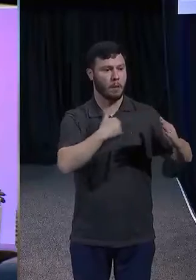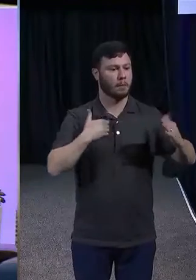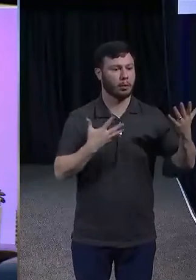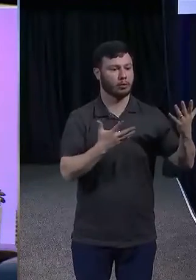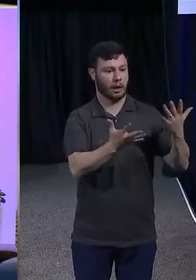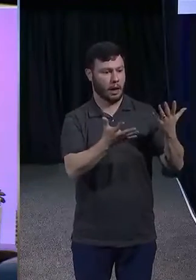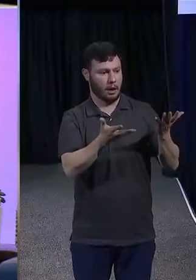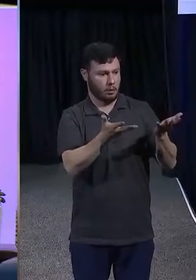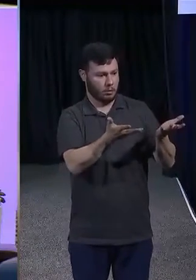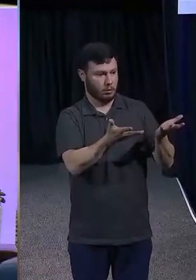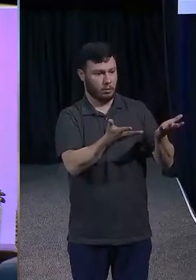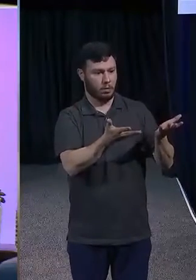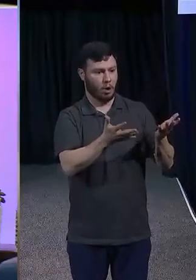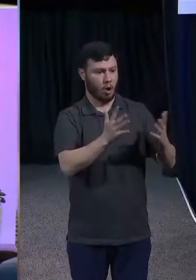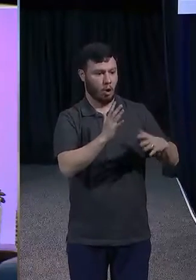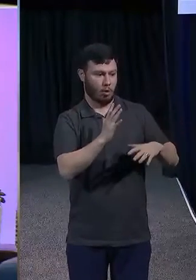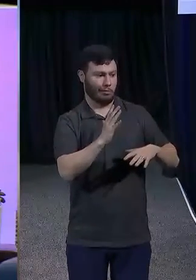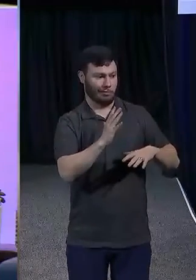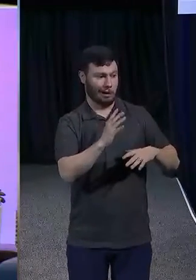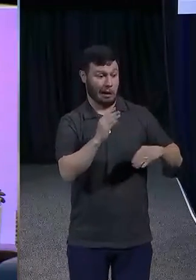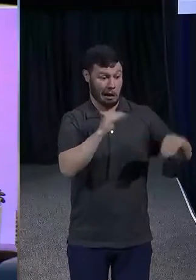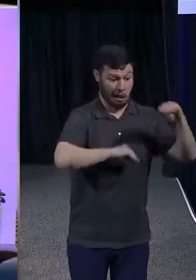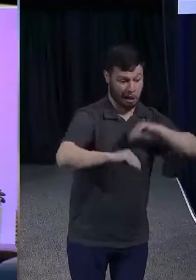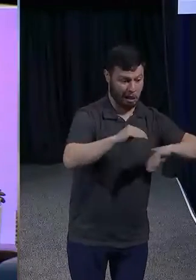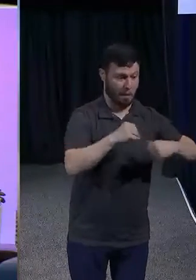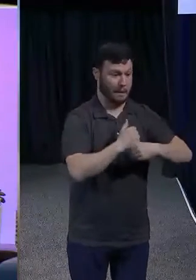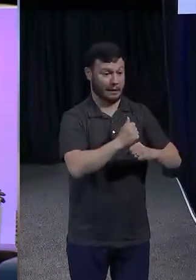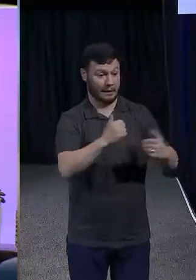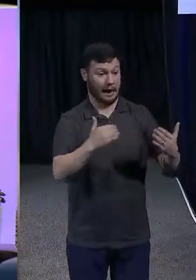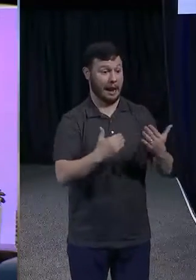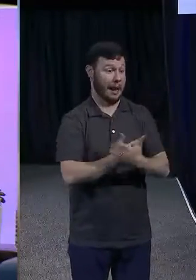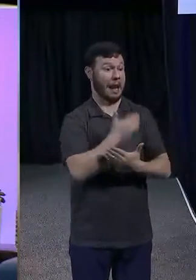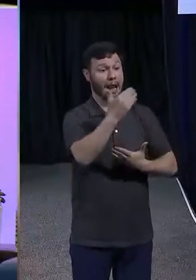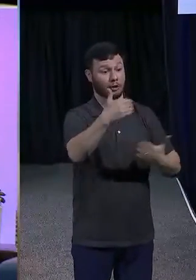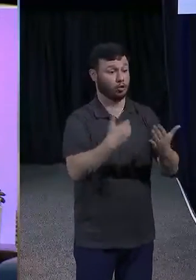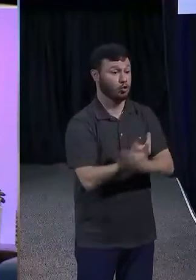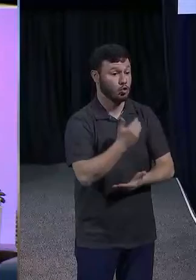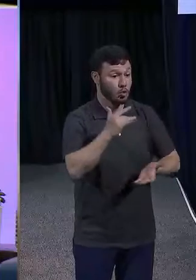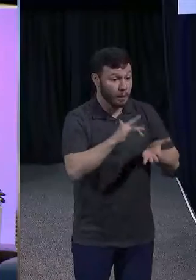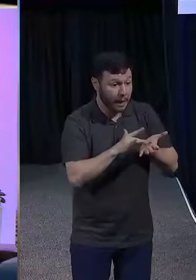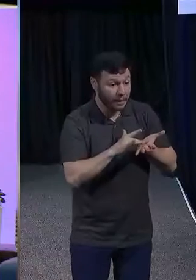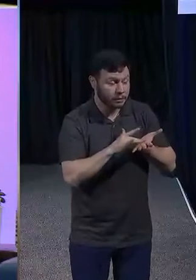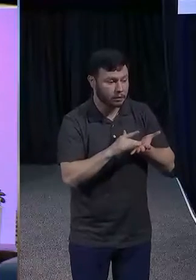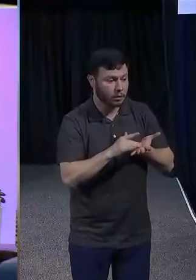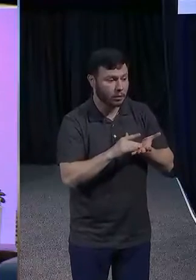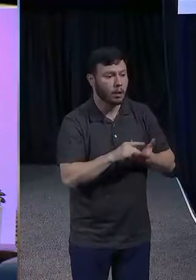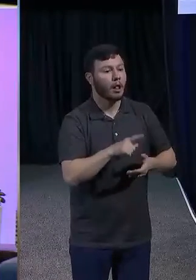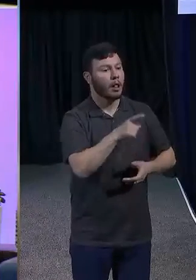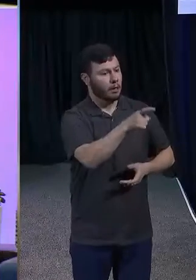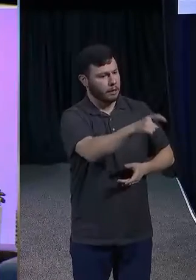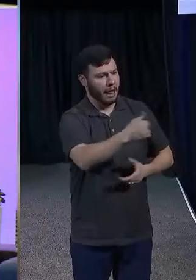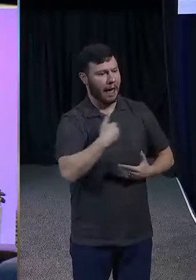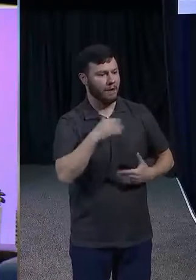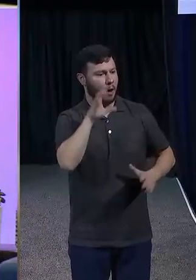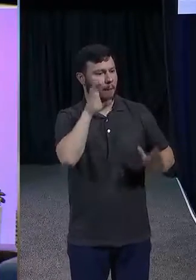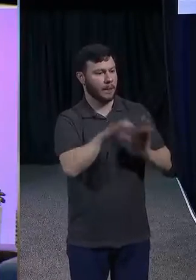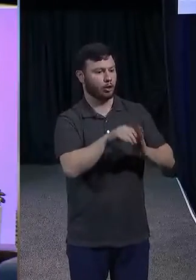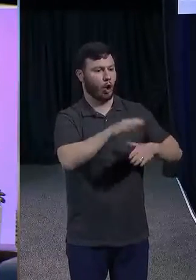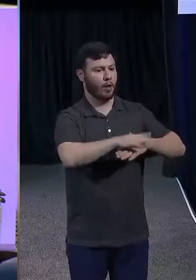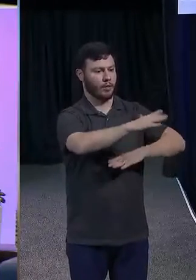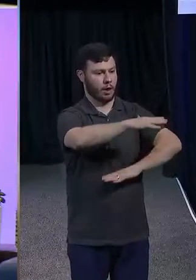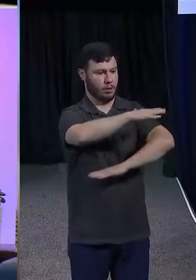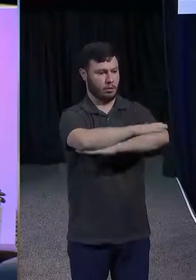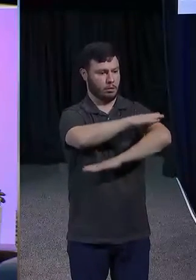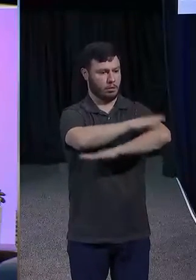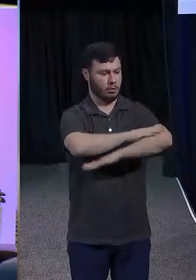creating the next new drug. They need to have a picture on their bench, on their lab bench, who is going